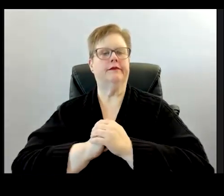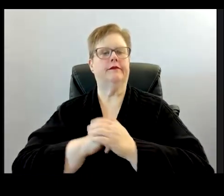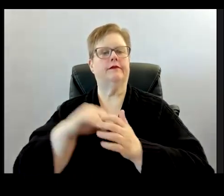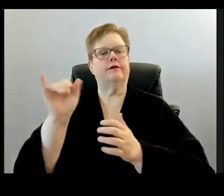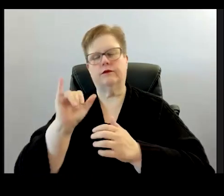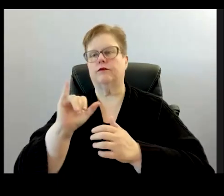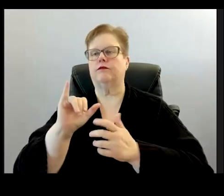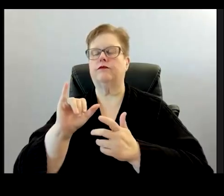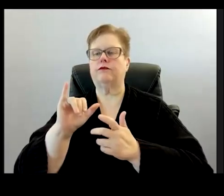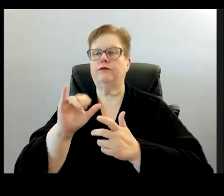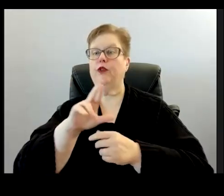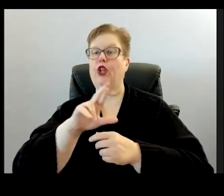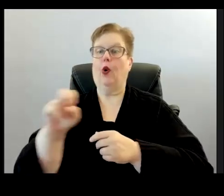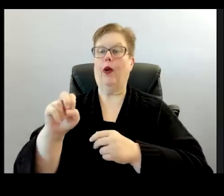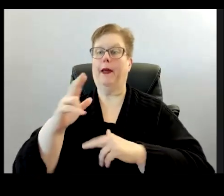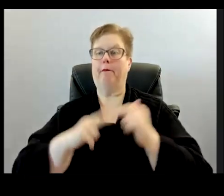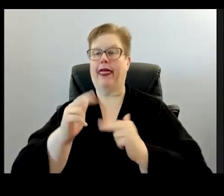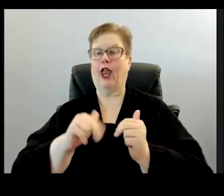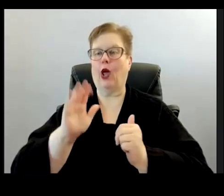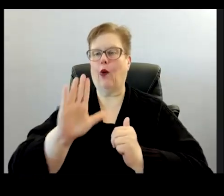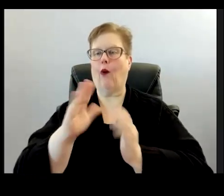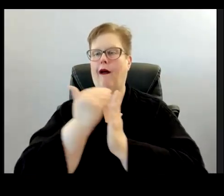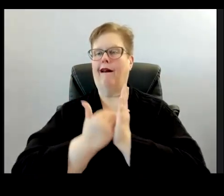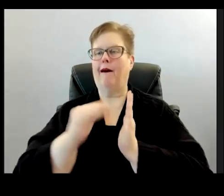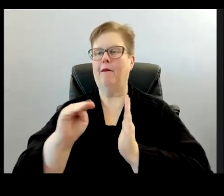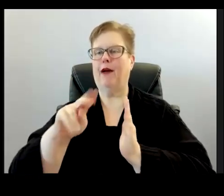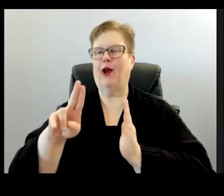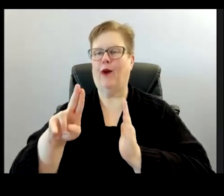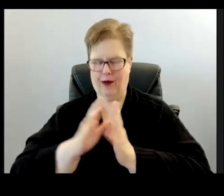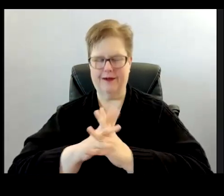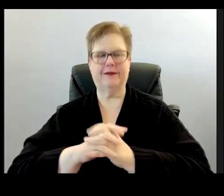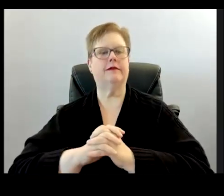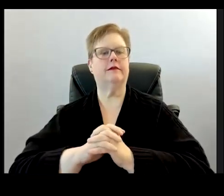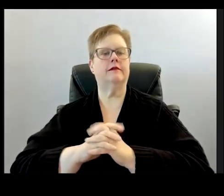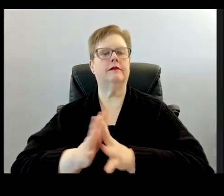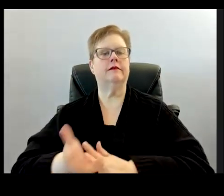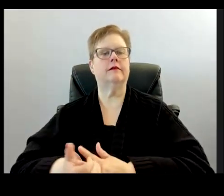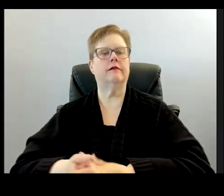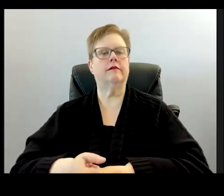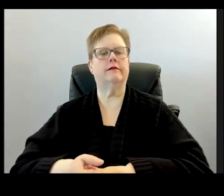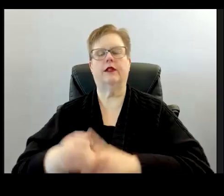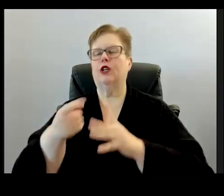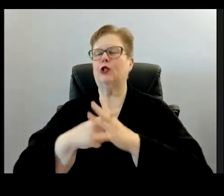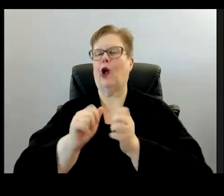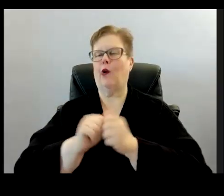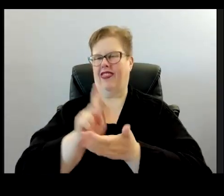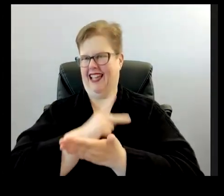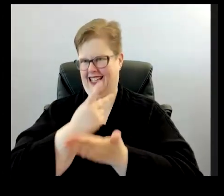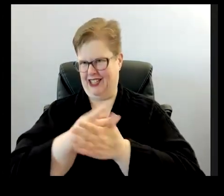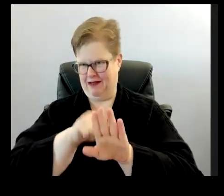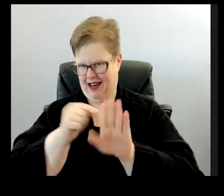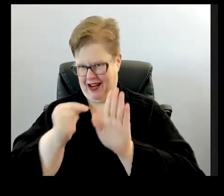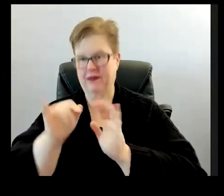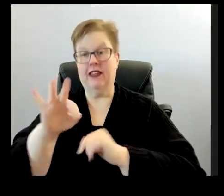the possibility of rebuilding your menu. So let's start with that kitchen metaphor.